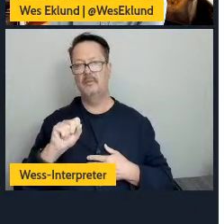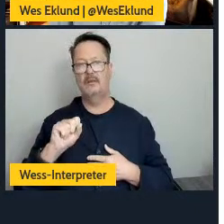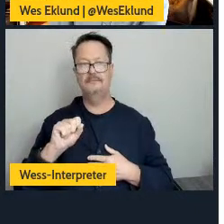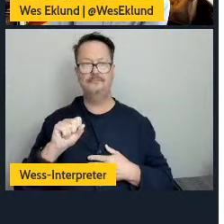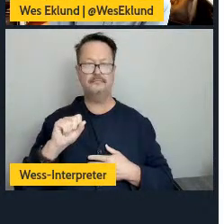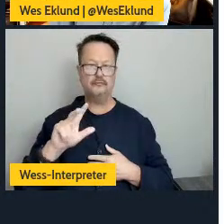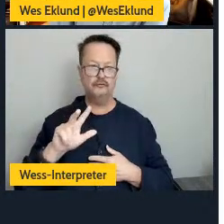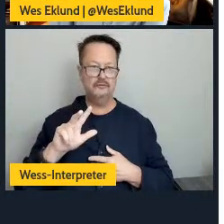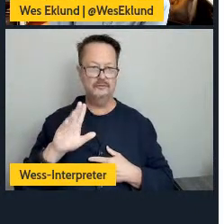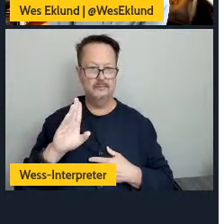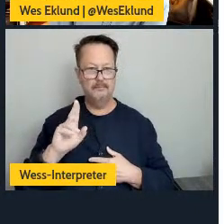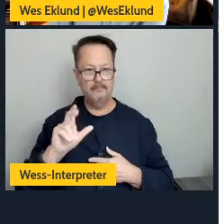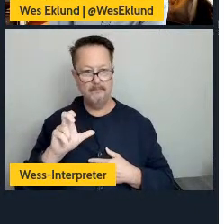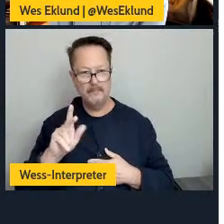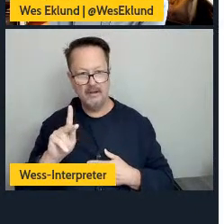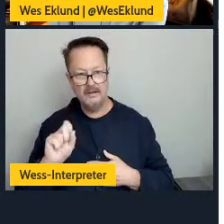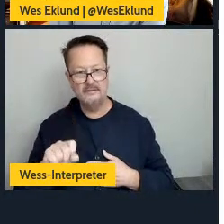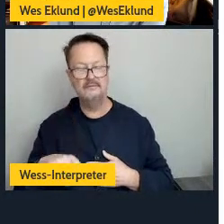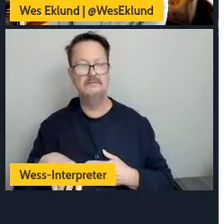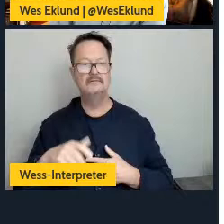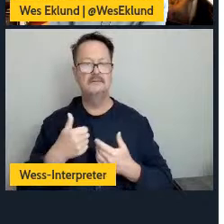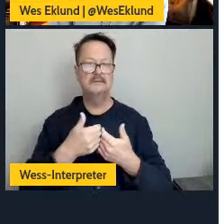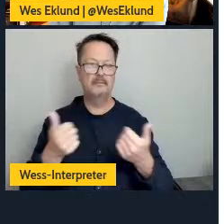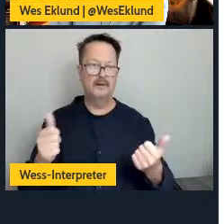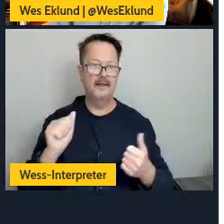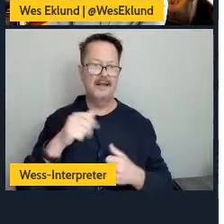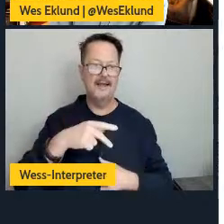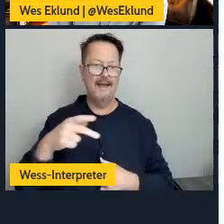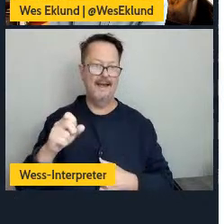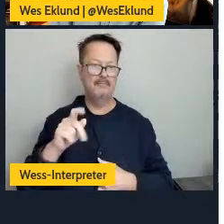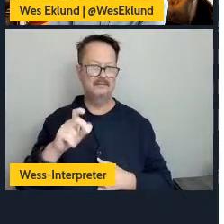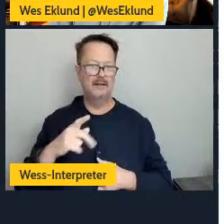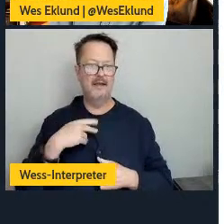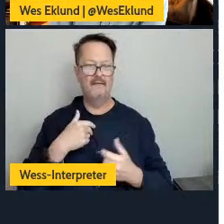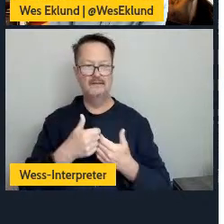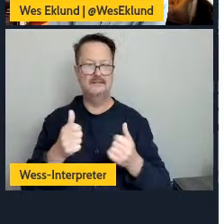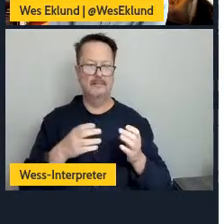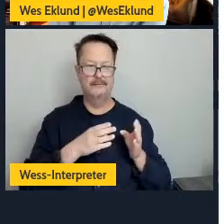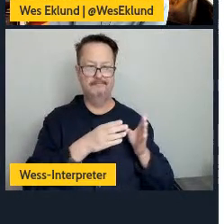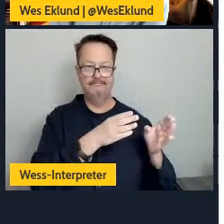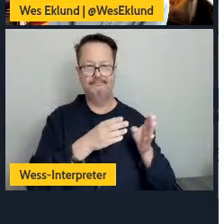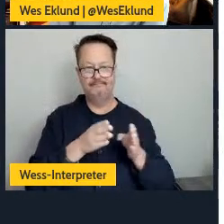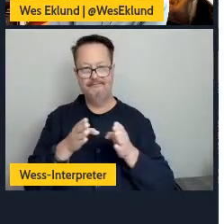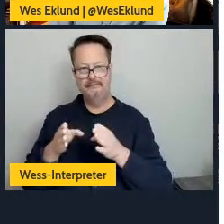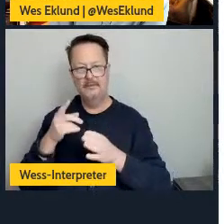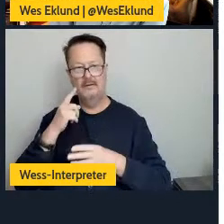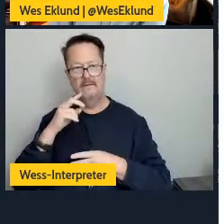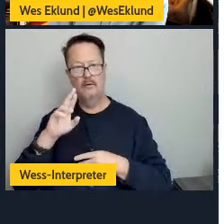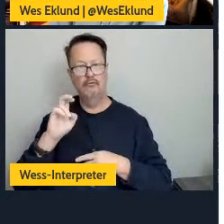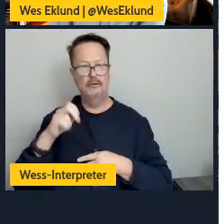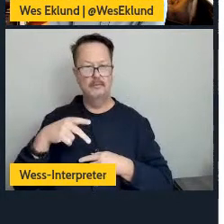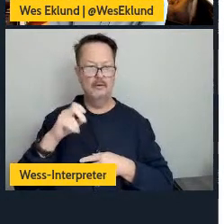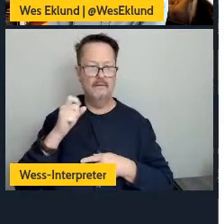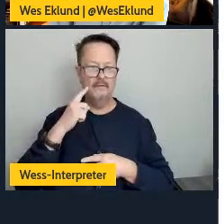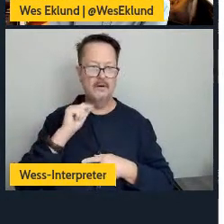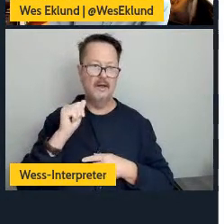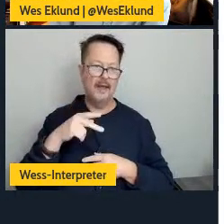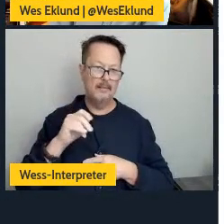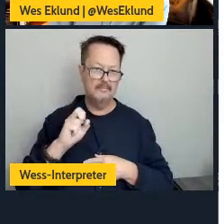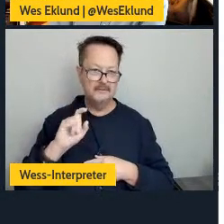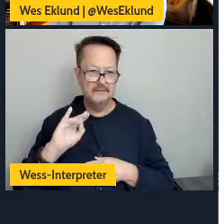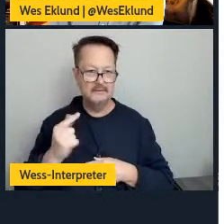app stacks. So having a separate pipeline or repo for AppSync,